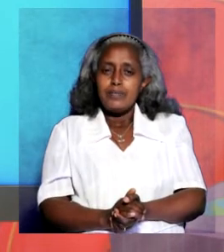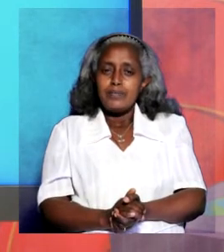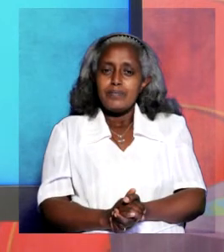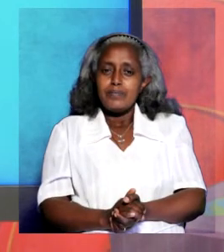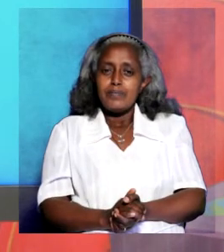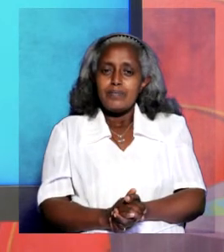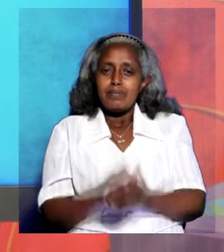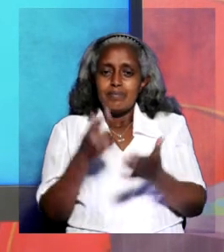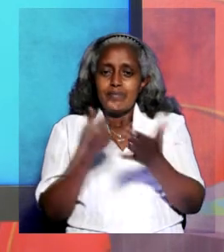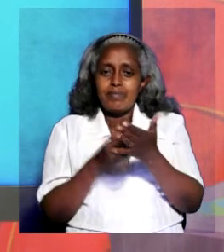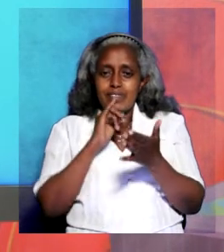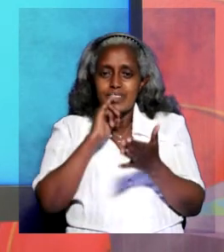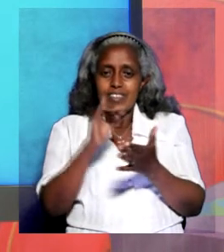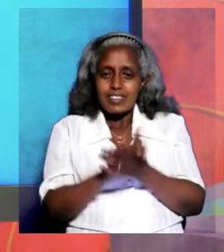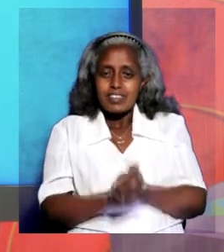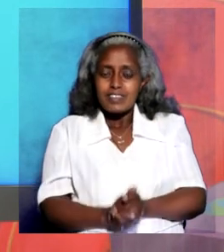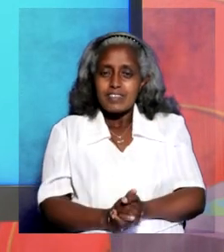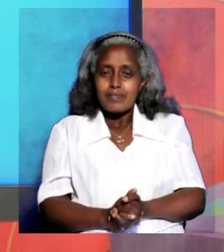This is it.